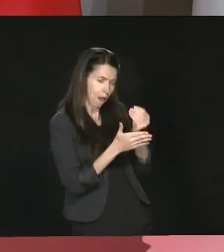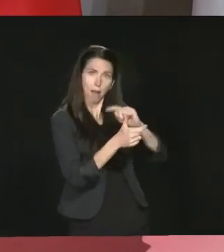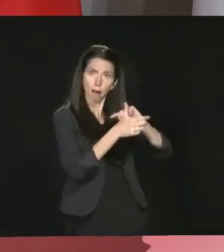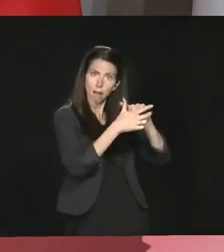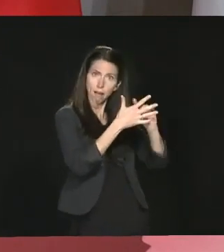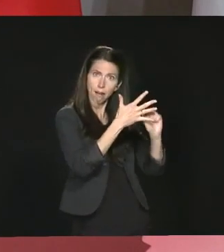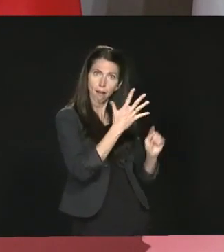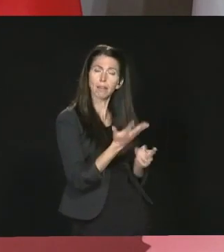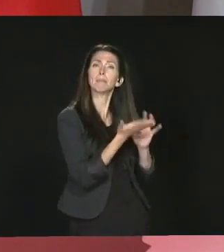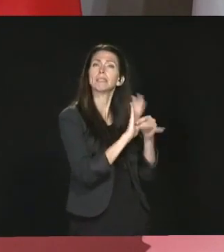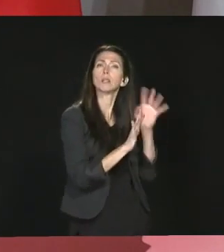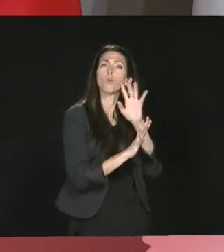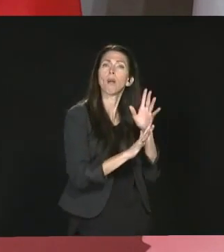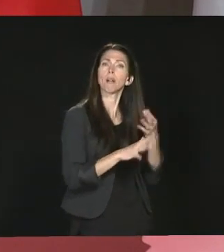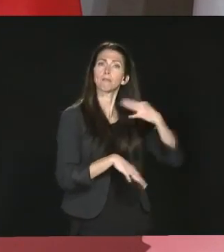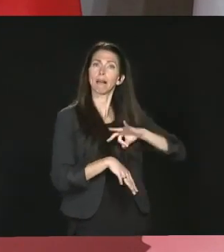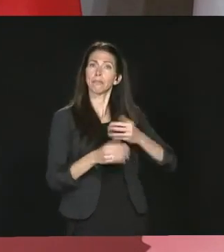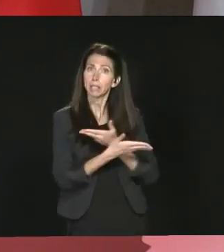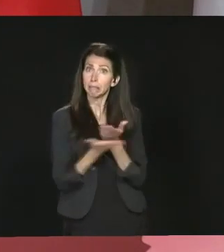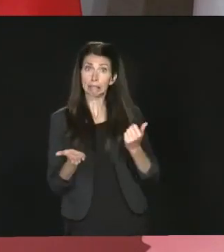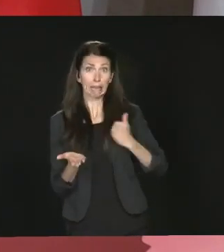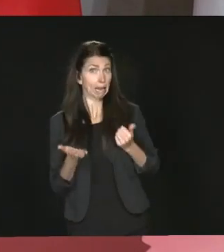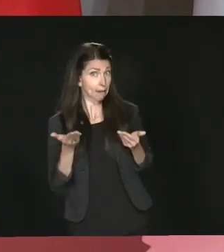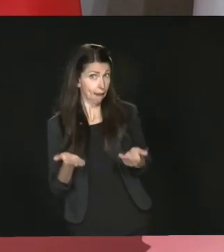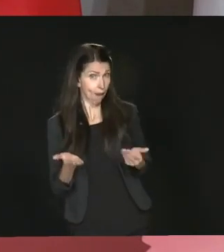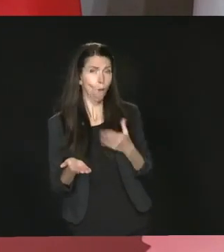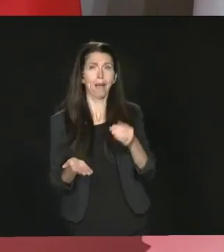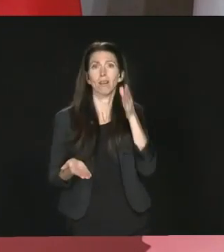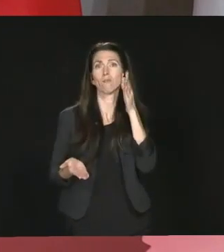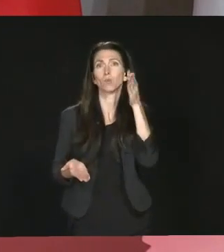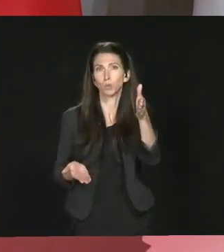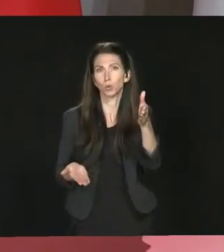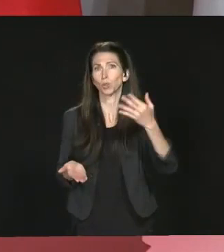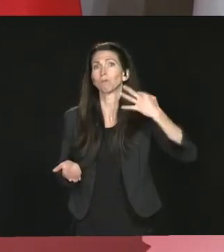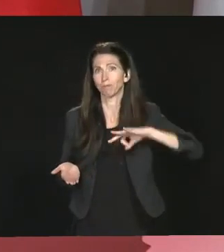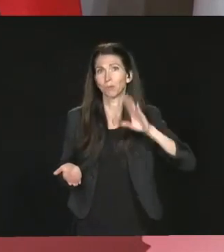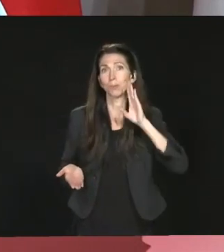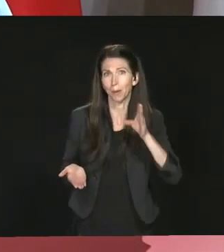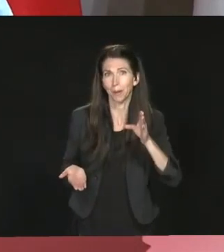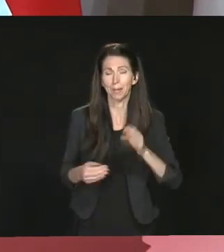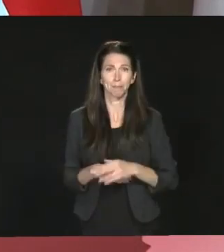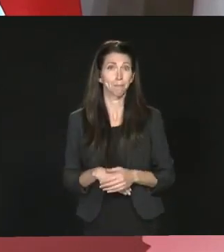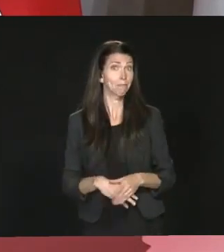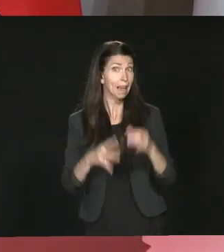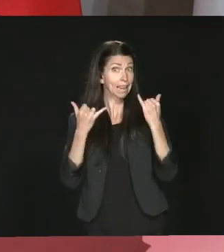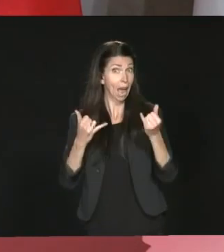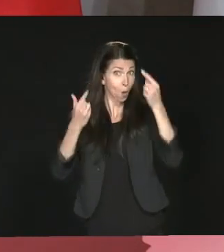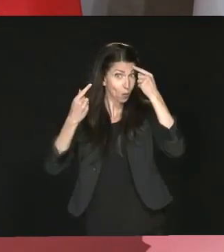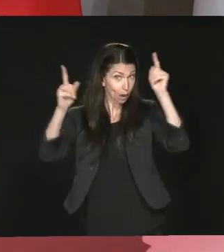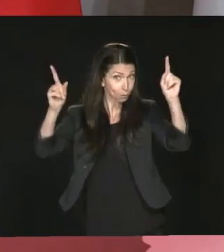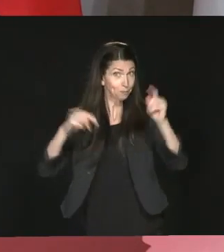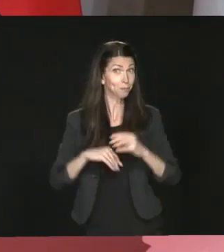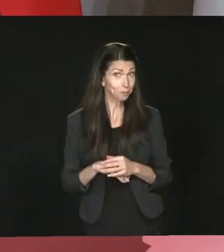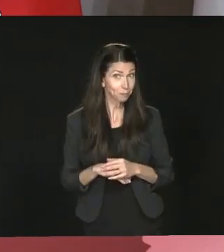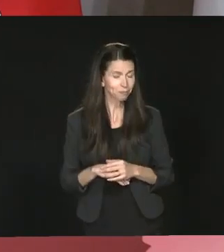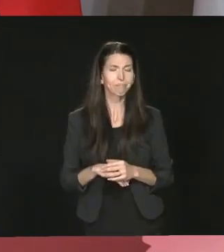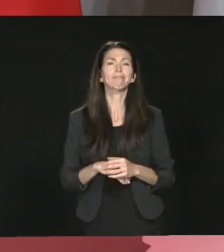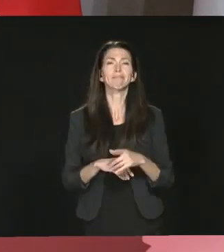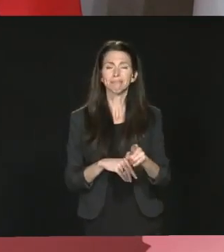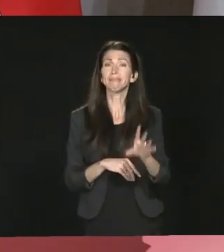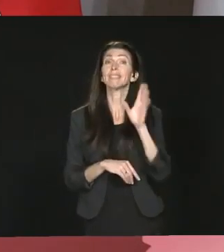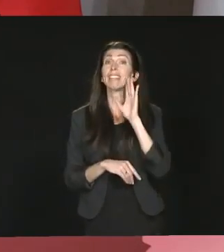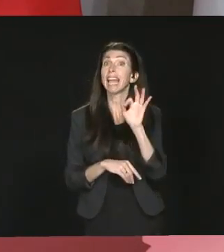future. Now for an announcement. We know that as we move forward, access to PPE will